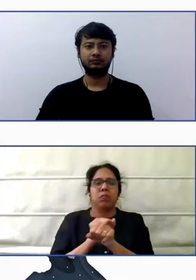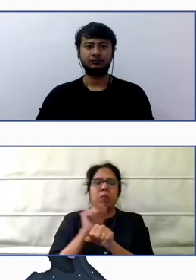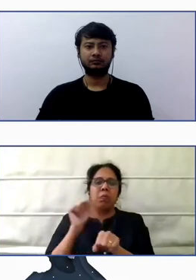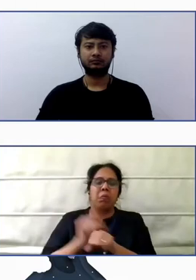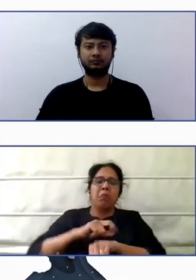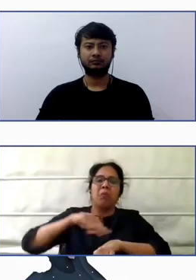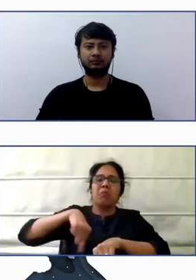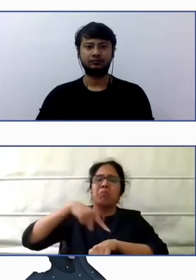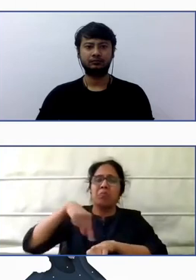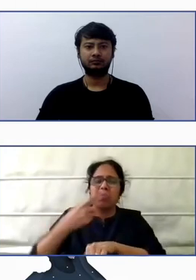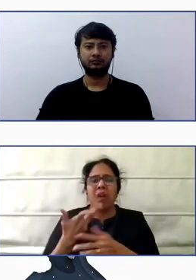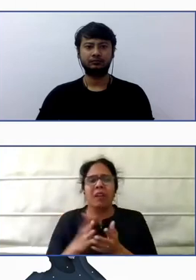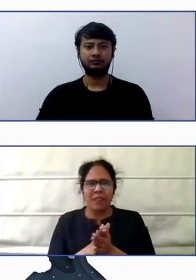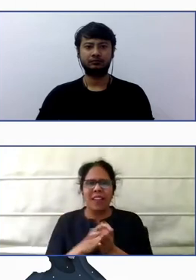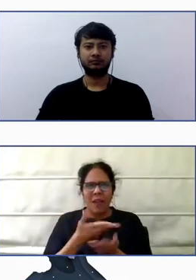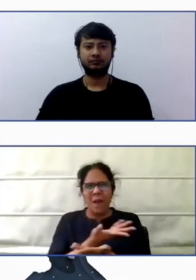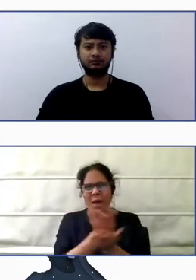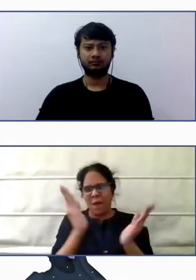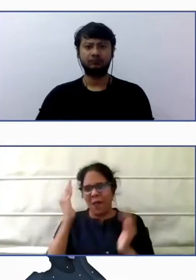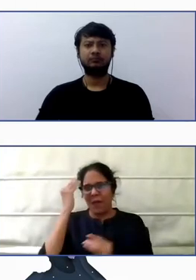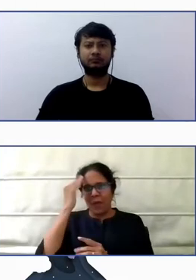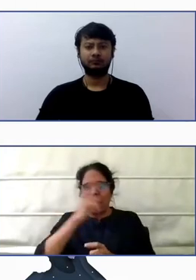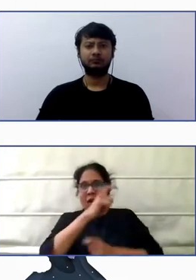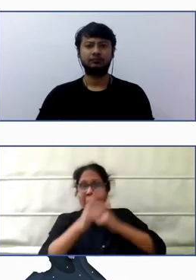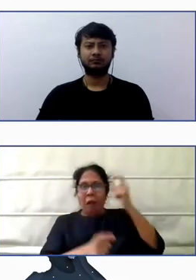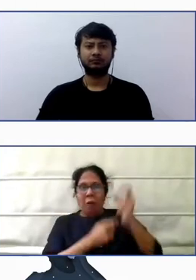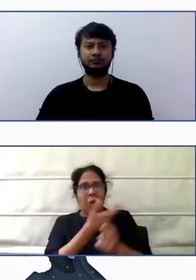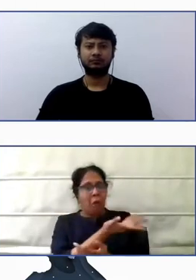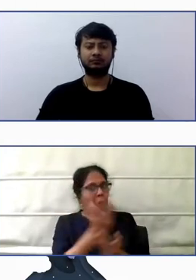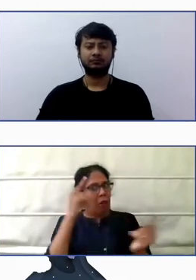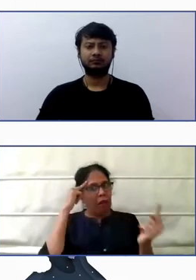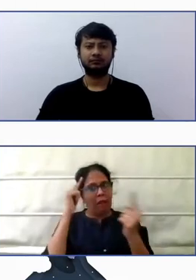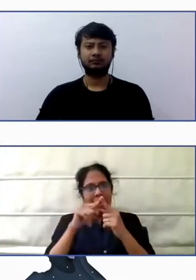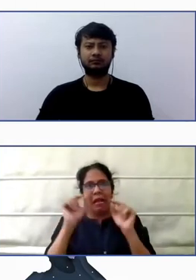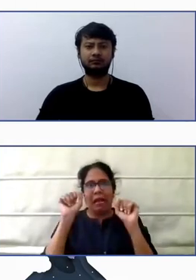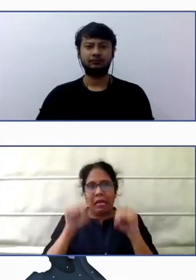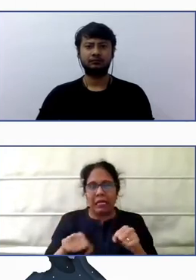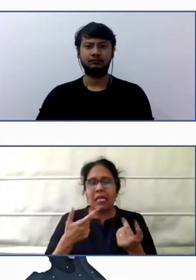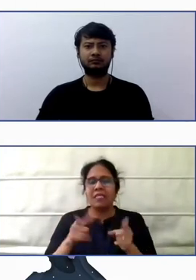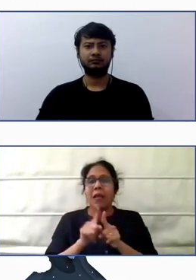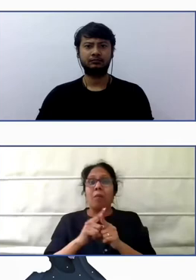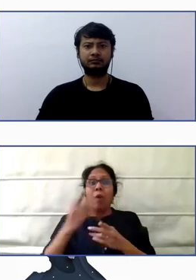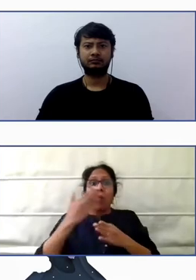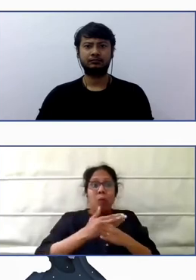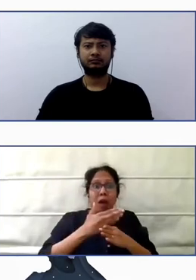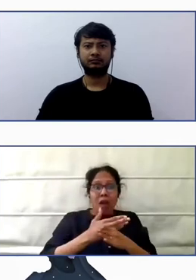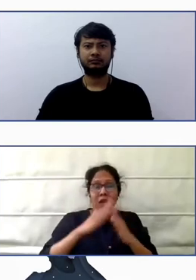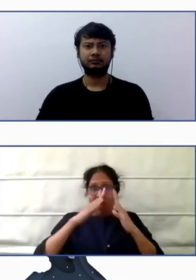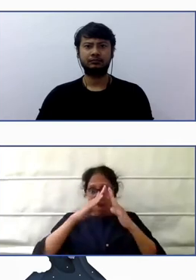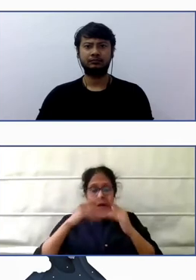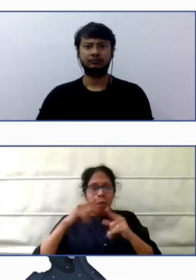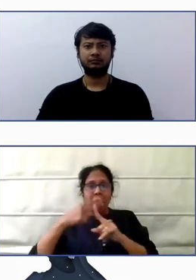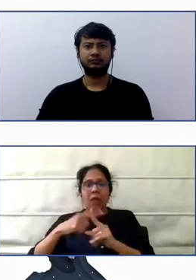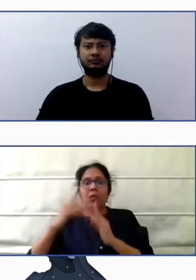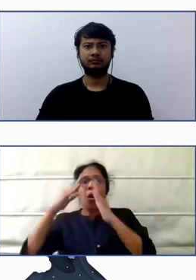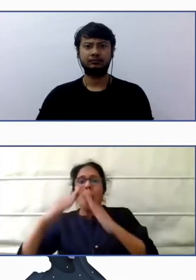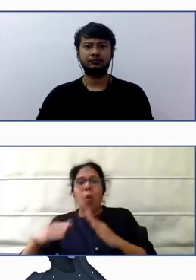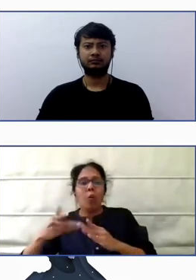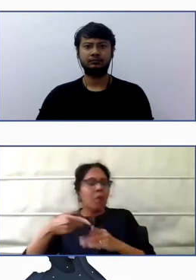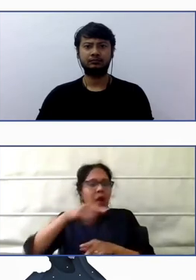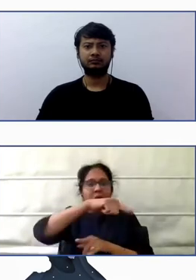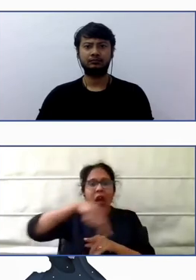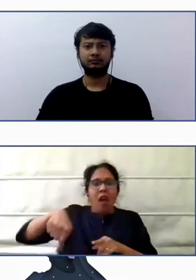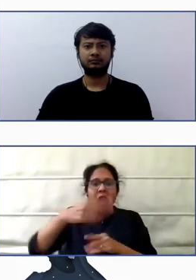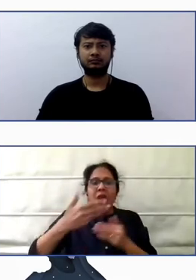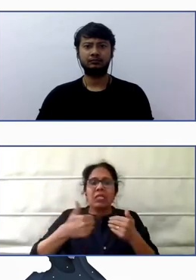as everyone who are in the corporate world would agree, the line between work and home has become very thin, and that, you